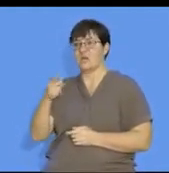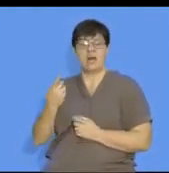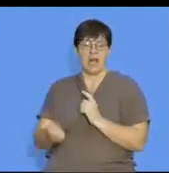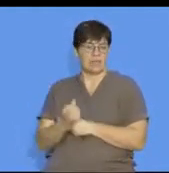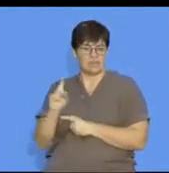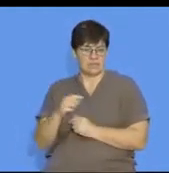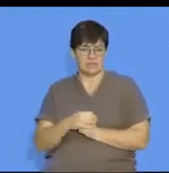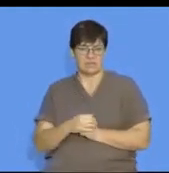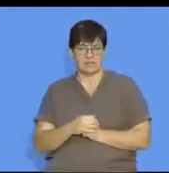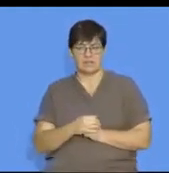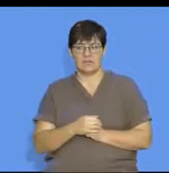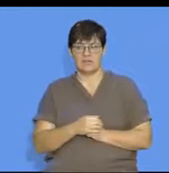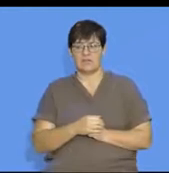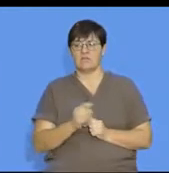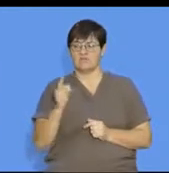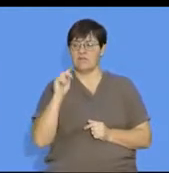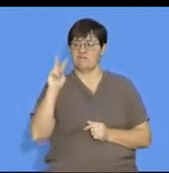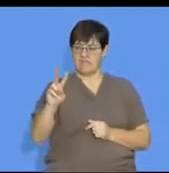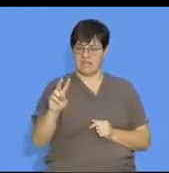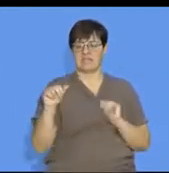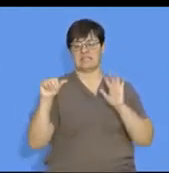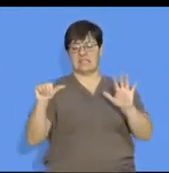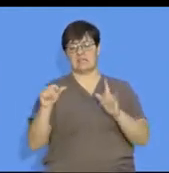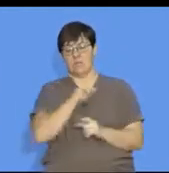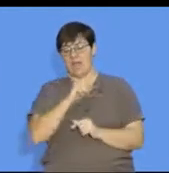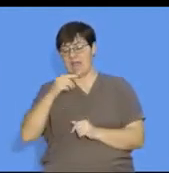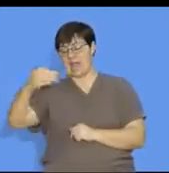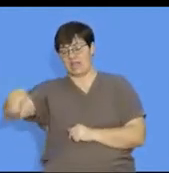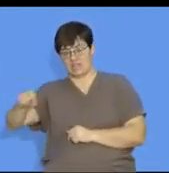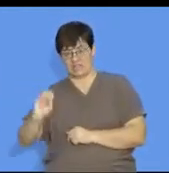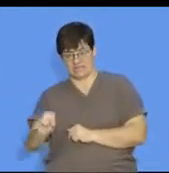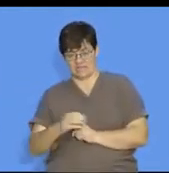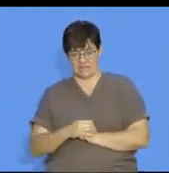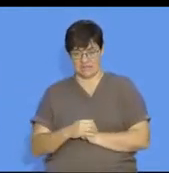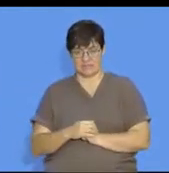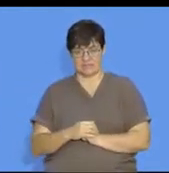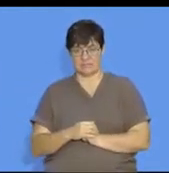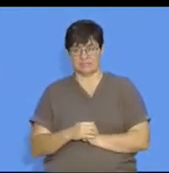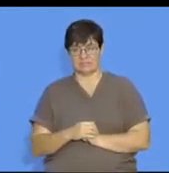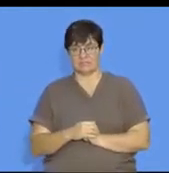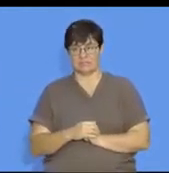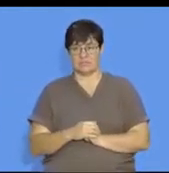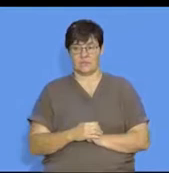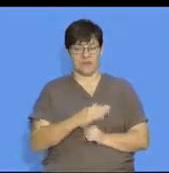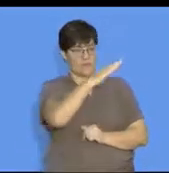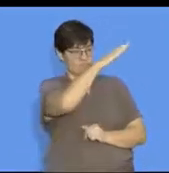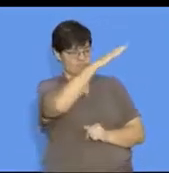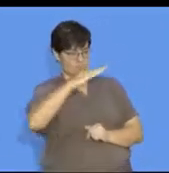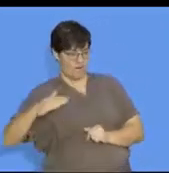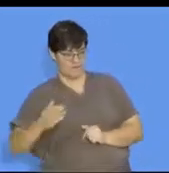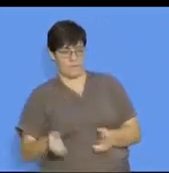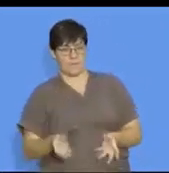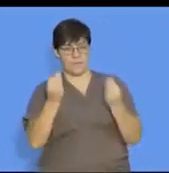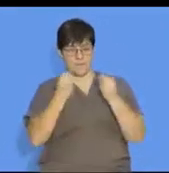value of V external. So these are values of what? V external, in other words. Okay, so this is the graph that